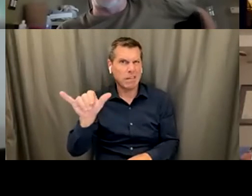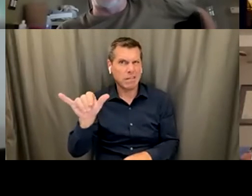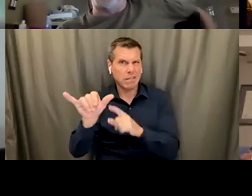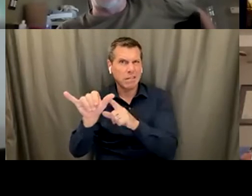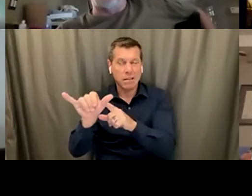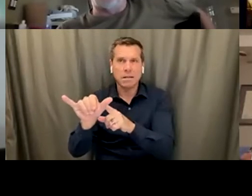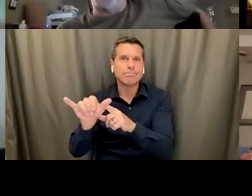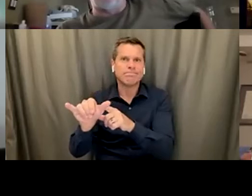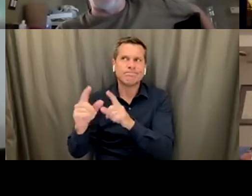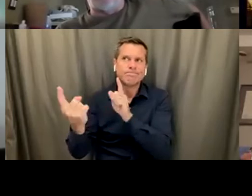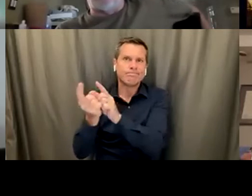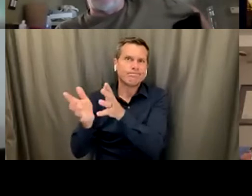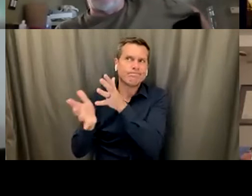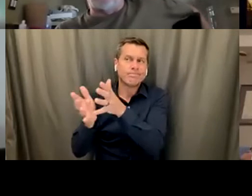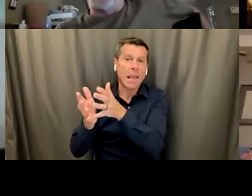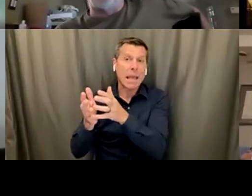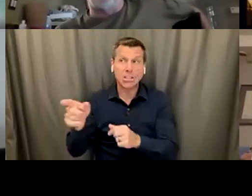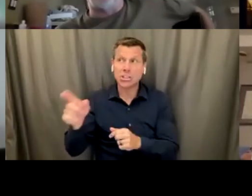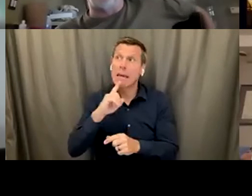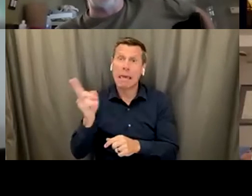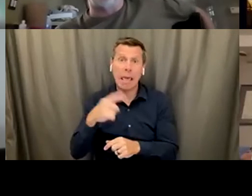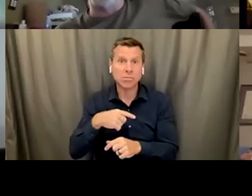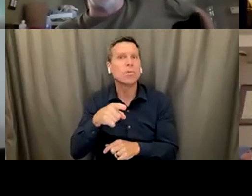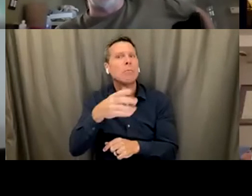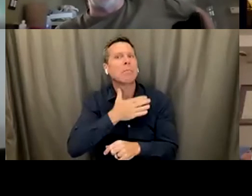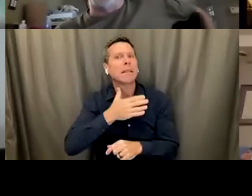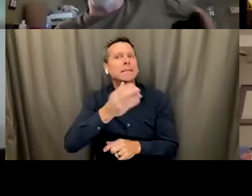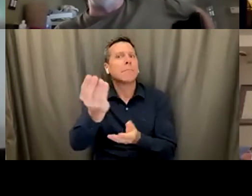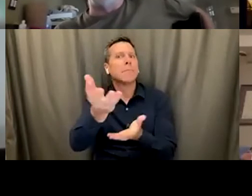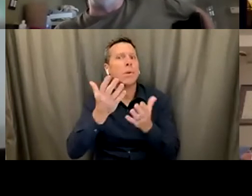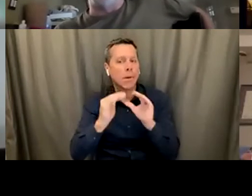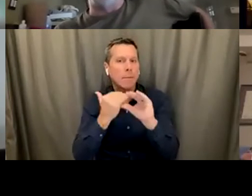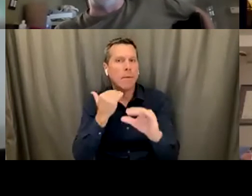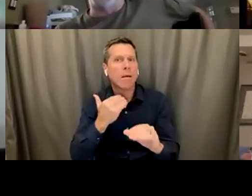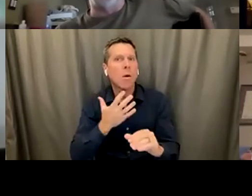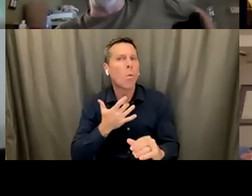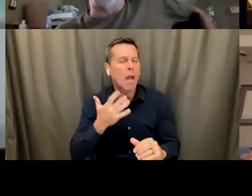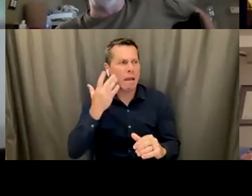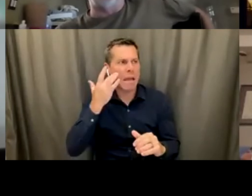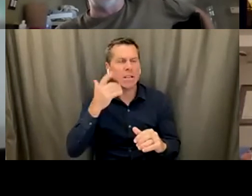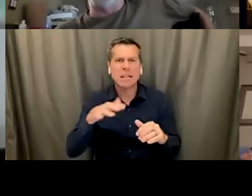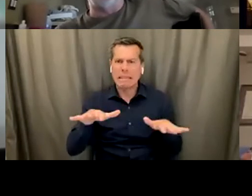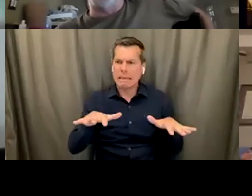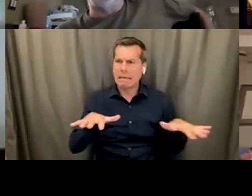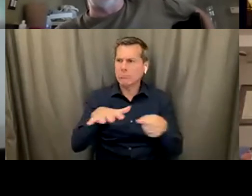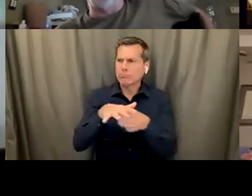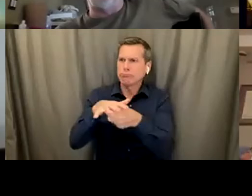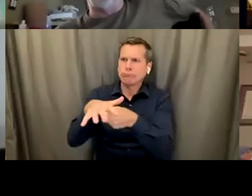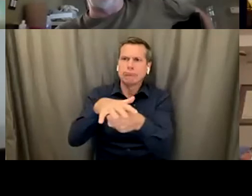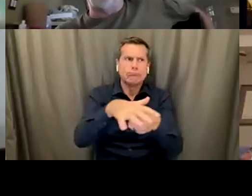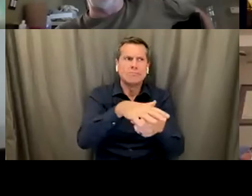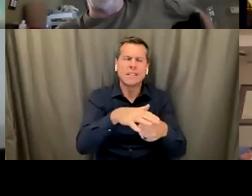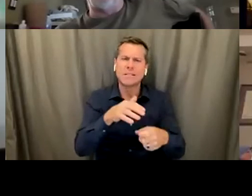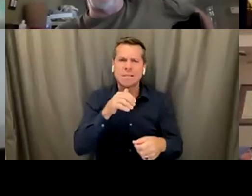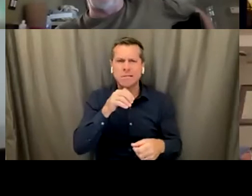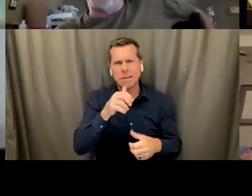Follow up with her and then copy me on it, please, because I'm curious how she responds. It shouldn't be a space issue. And we have the funding. This is an important